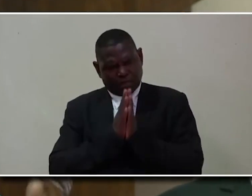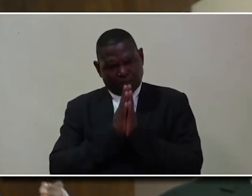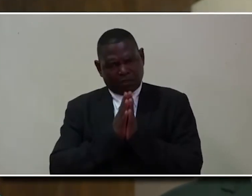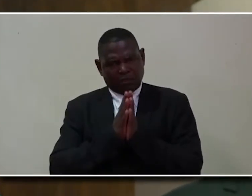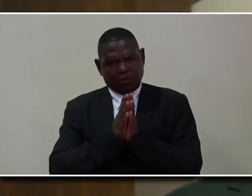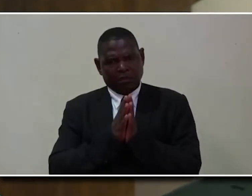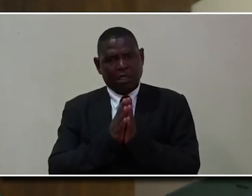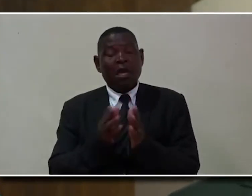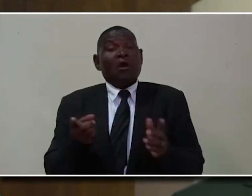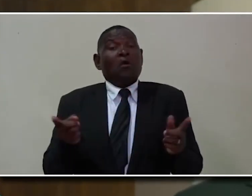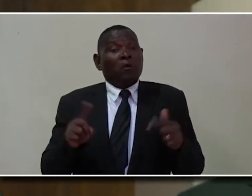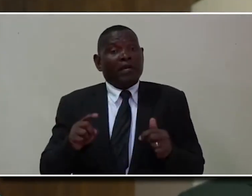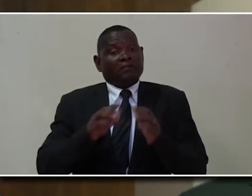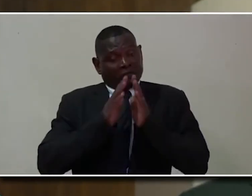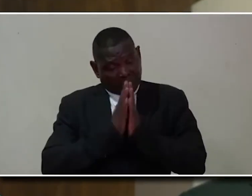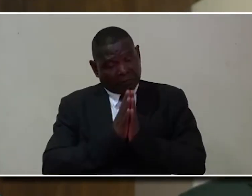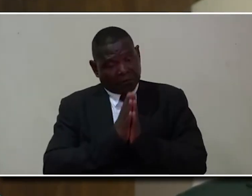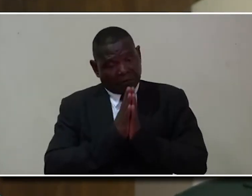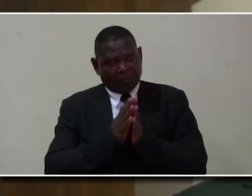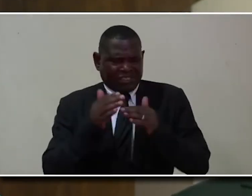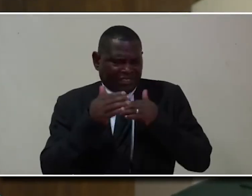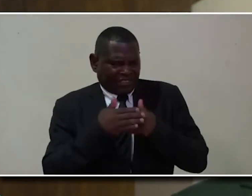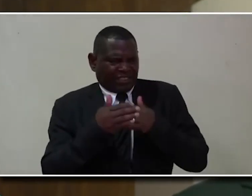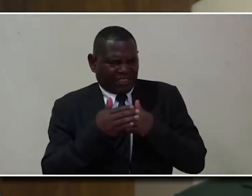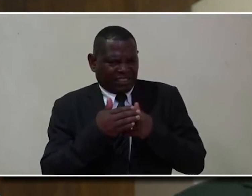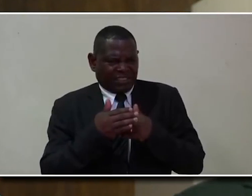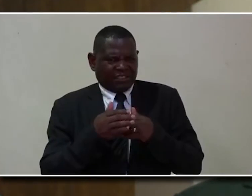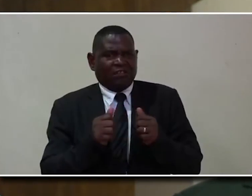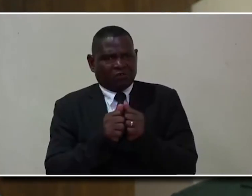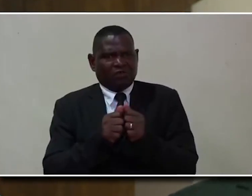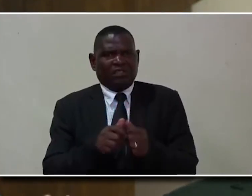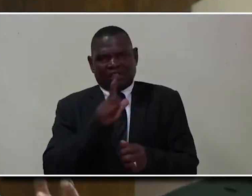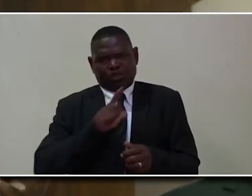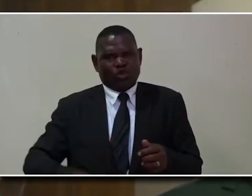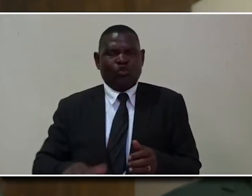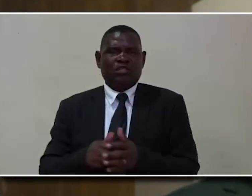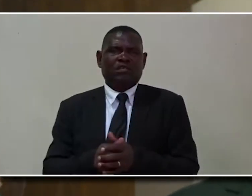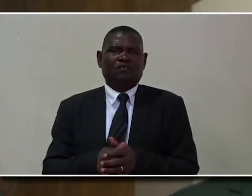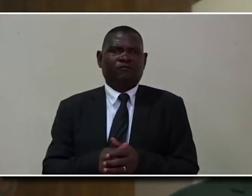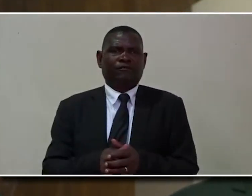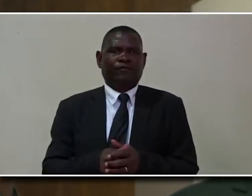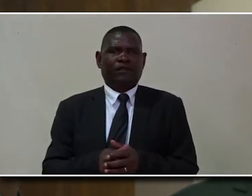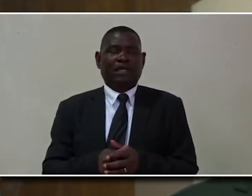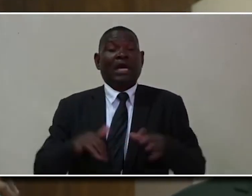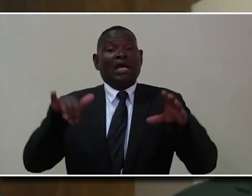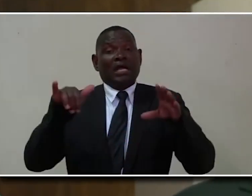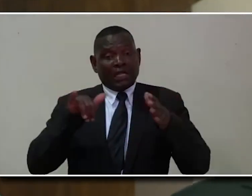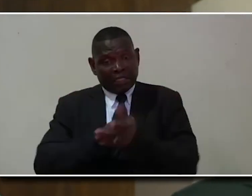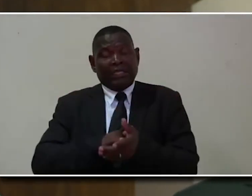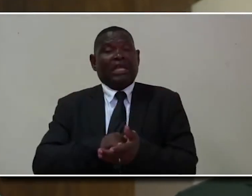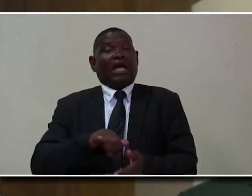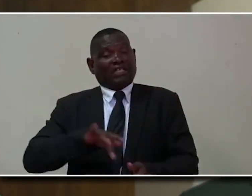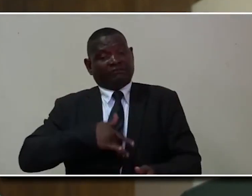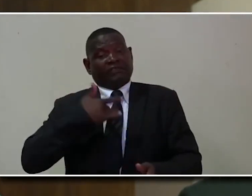into contact with God. Pomwe tipempera ndiyeno tikhalalu akulumikizidwa ndi Ambuye. And that experience should bring joy to you and